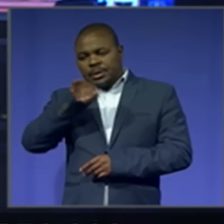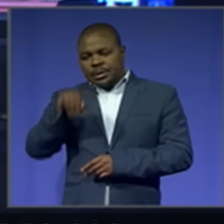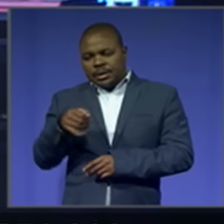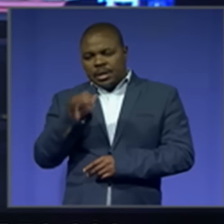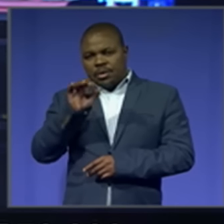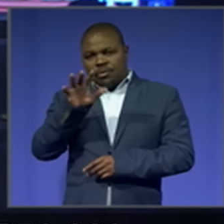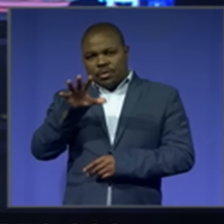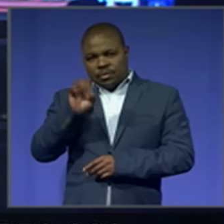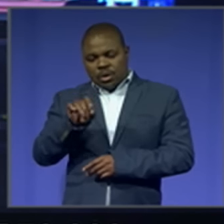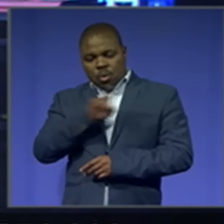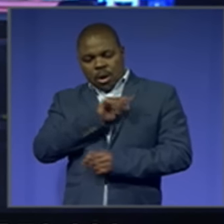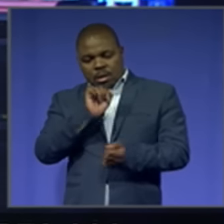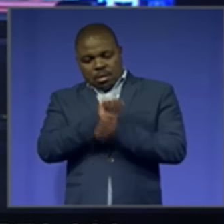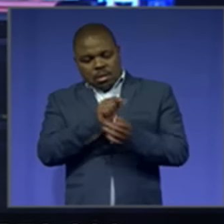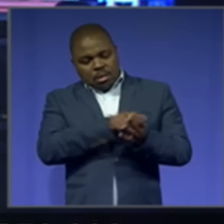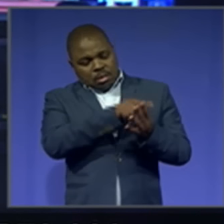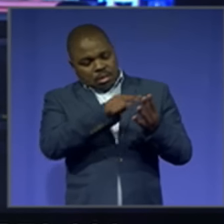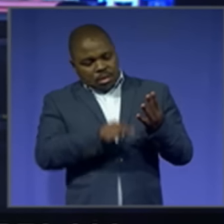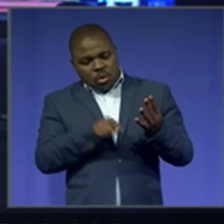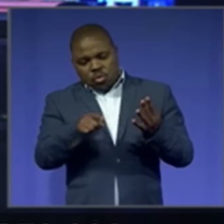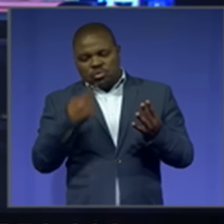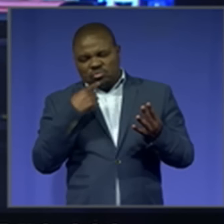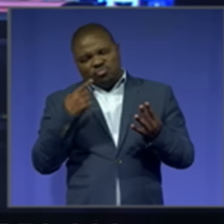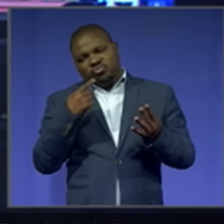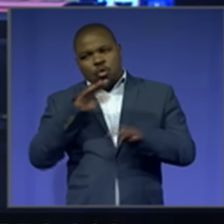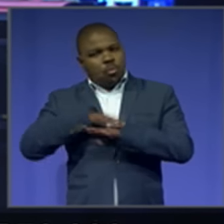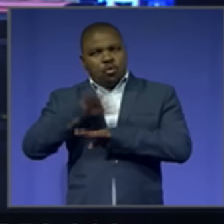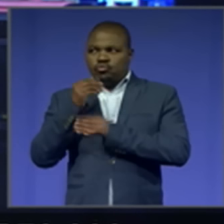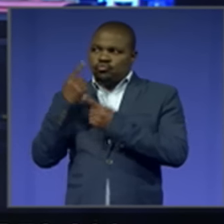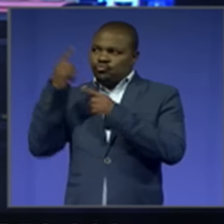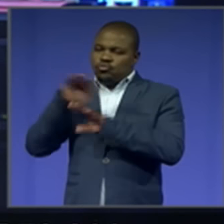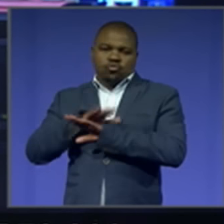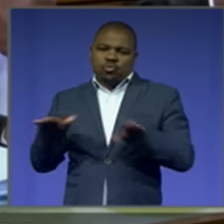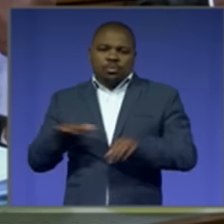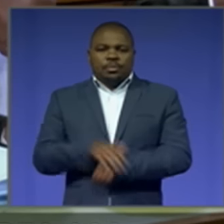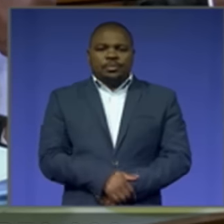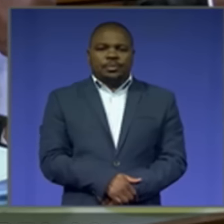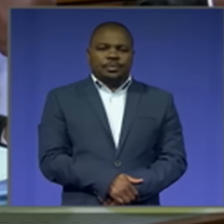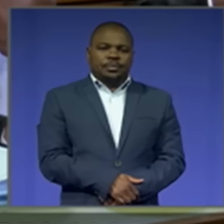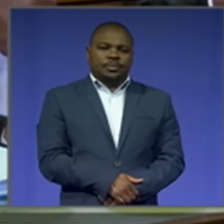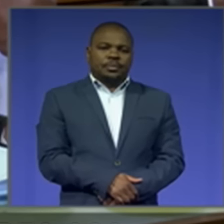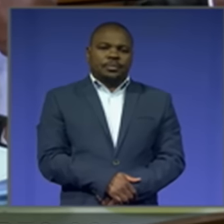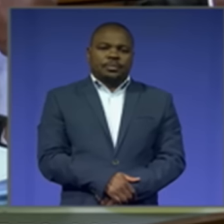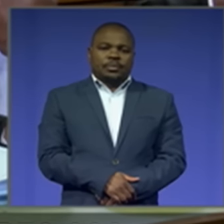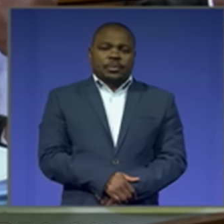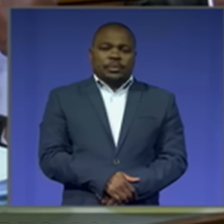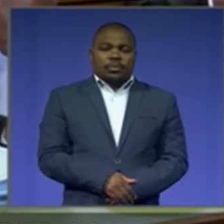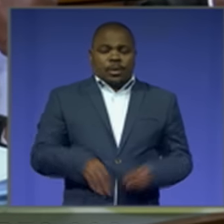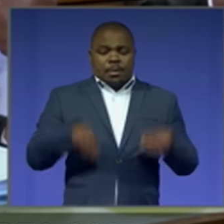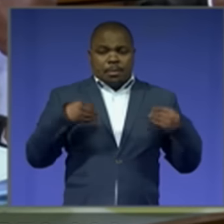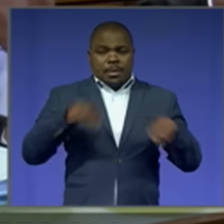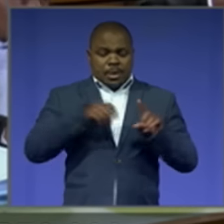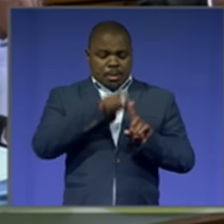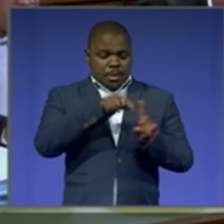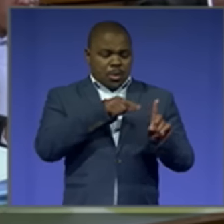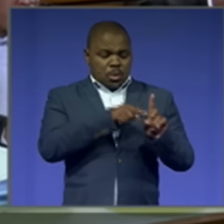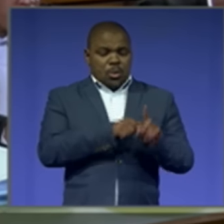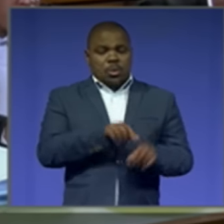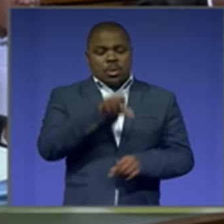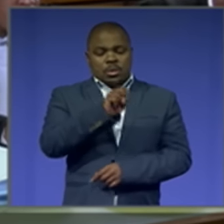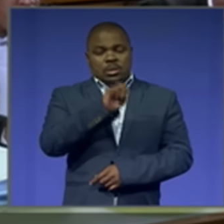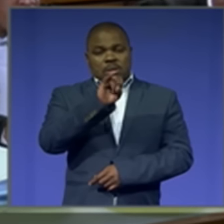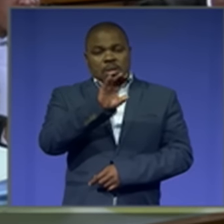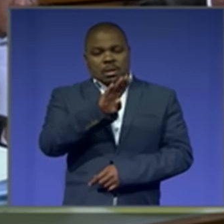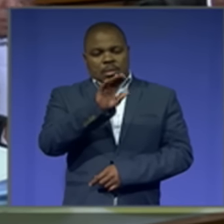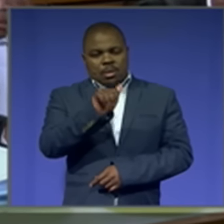tshwarwa ha Banyoni le baqosuwa mmoho le yena. Mohwebi Joe Sibanyoni le baqoswa mmoho le